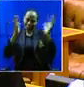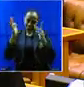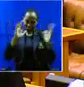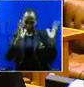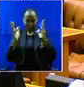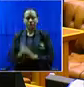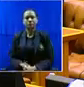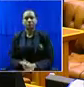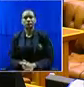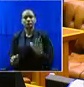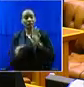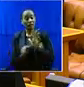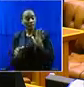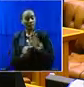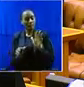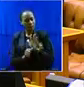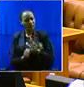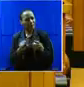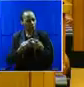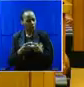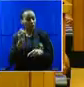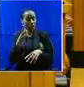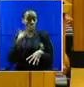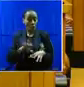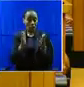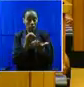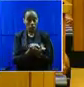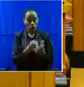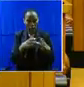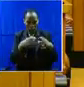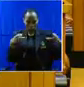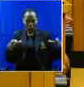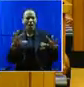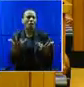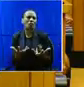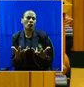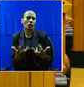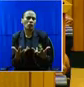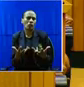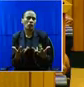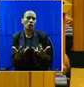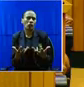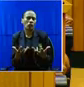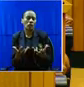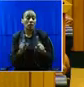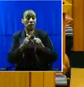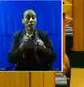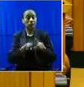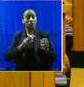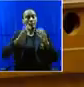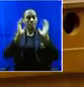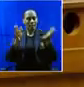A vital part of growing our industrialization efforts are the sectoral master